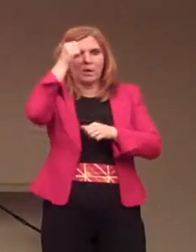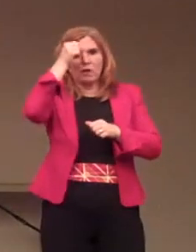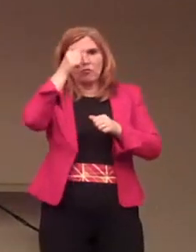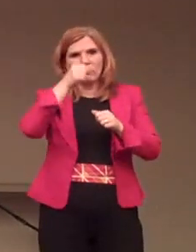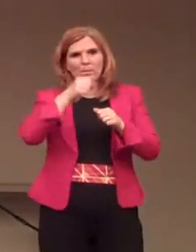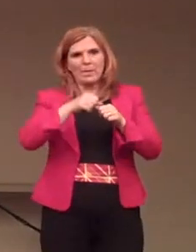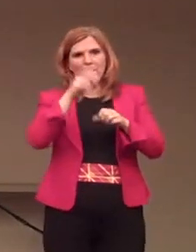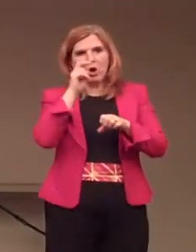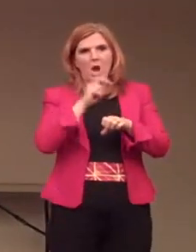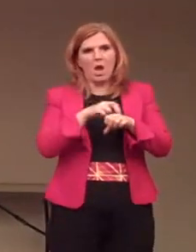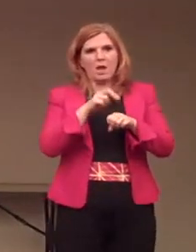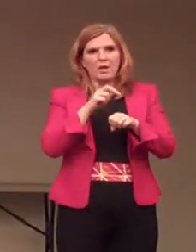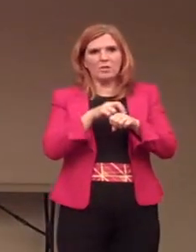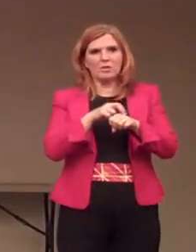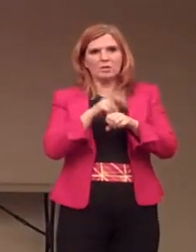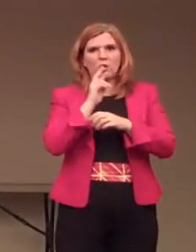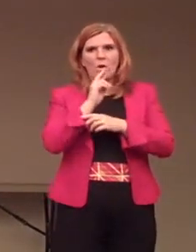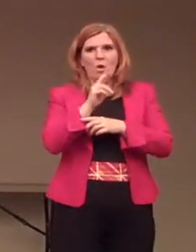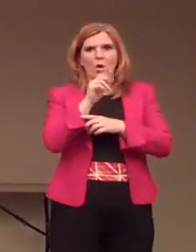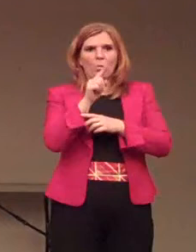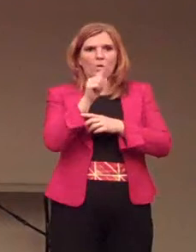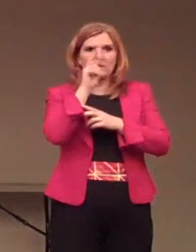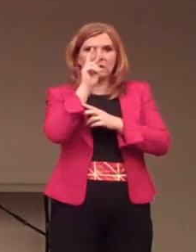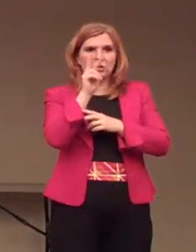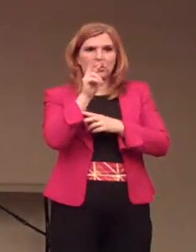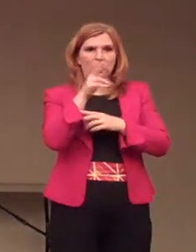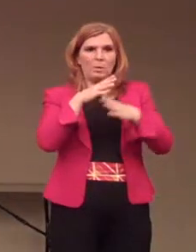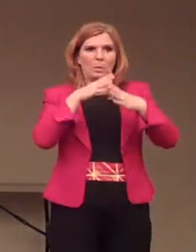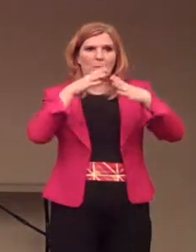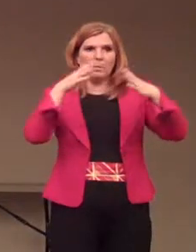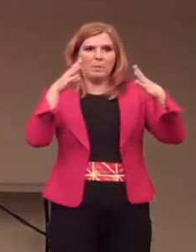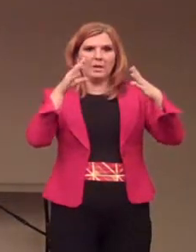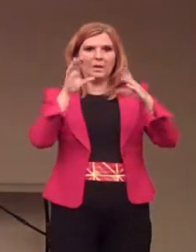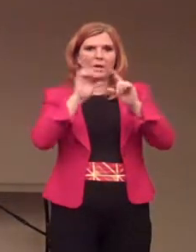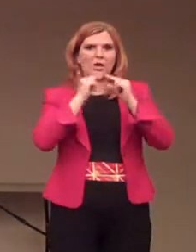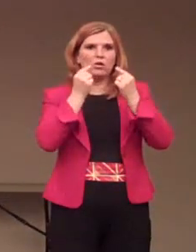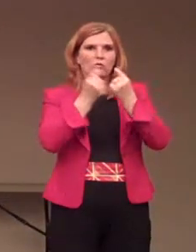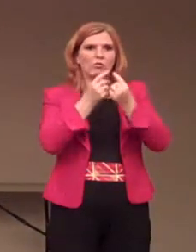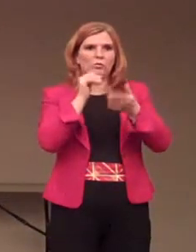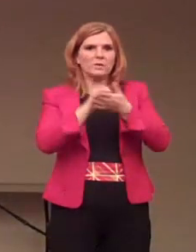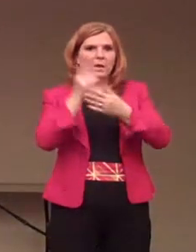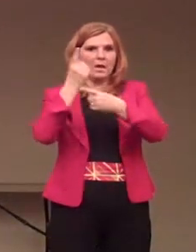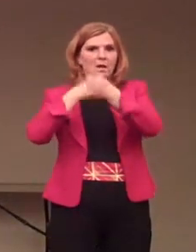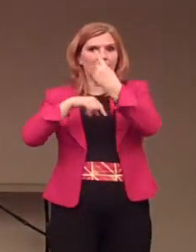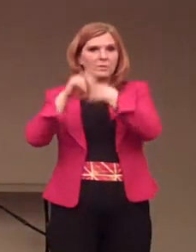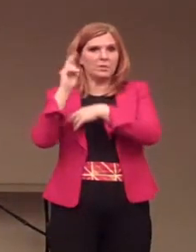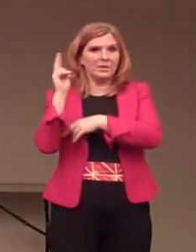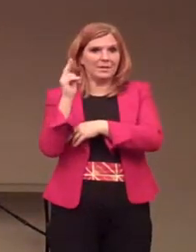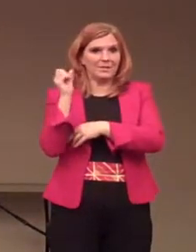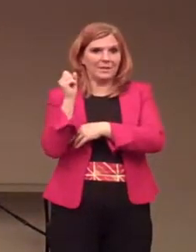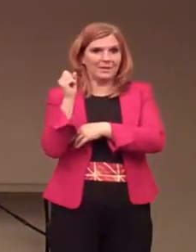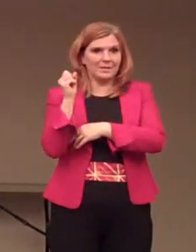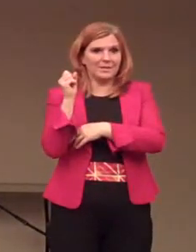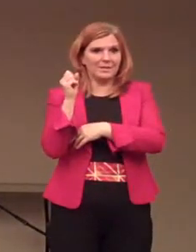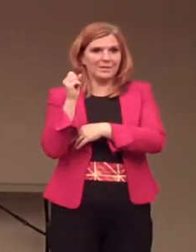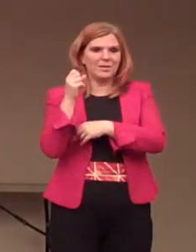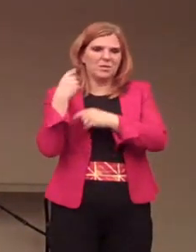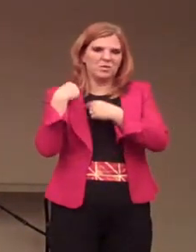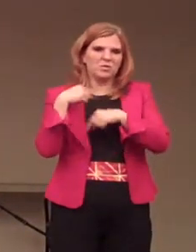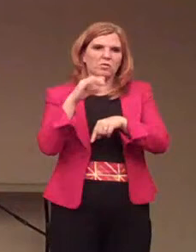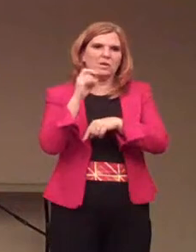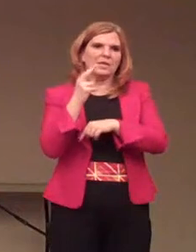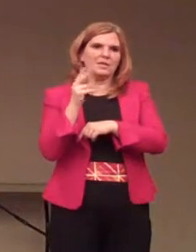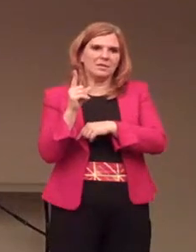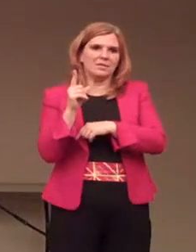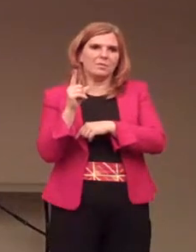Remember, Irish are one of the two big ethnic groups that come to the United States by the Civil War. The other